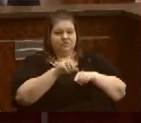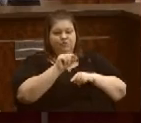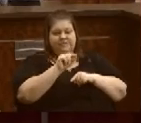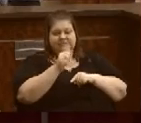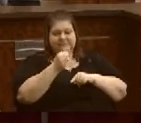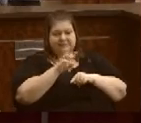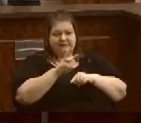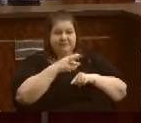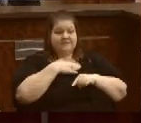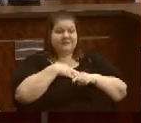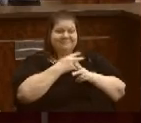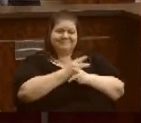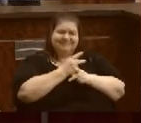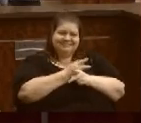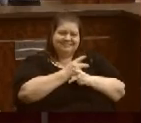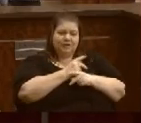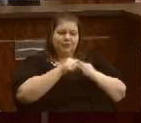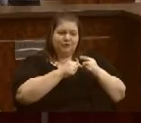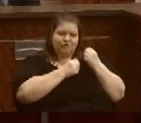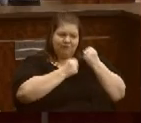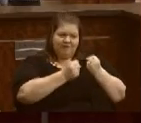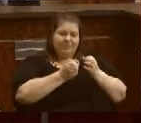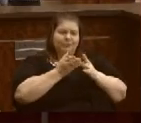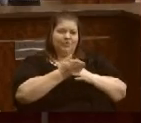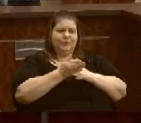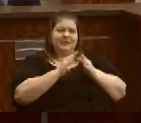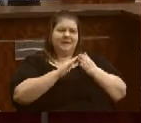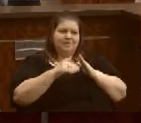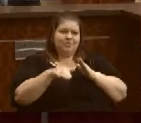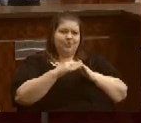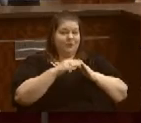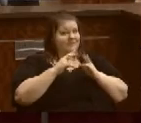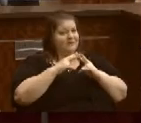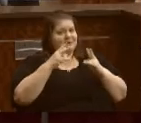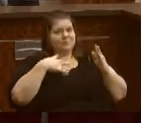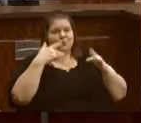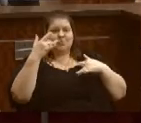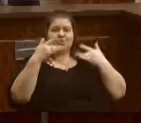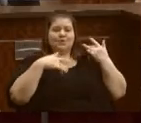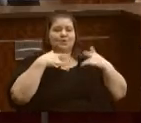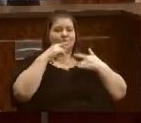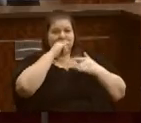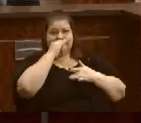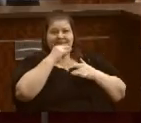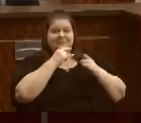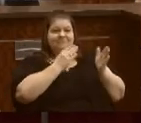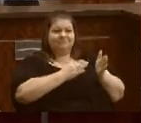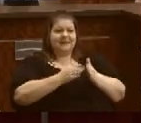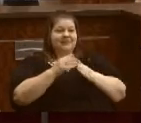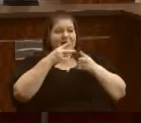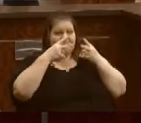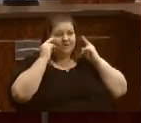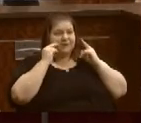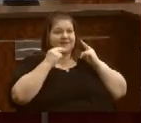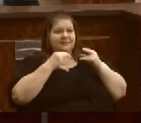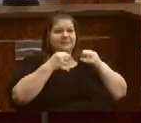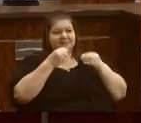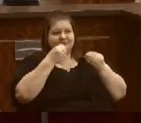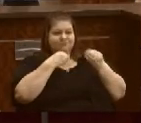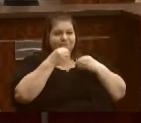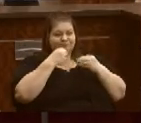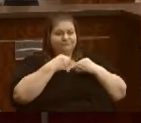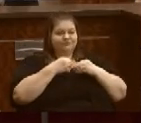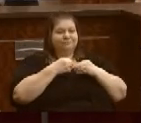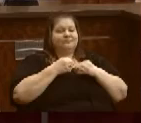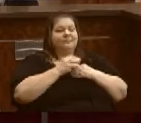mindful when driving through your neighborhoods this week by watching out for very excited children out and about for trick-or-treat. Don't forget to